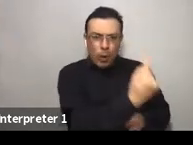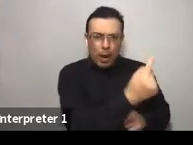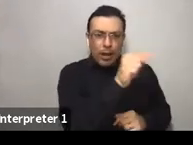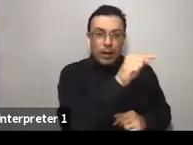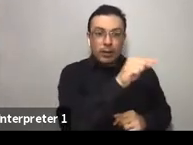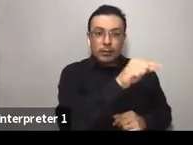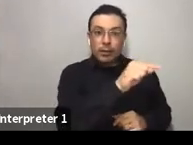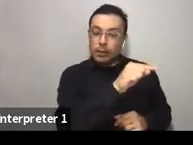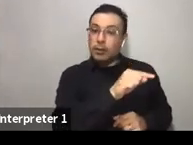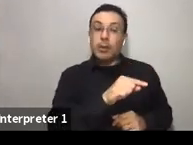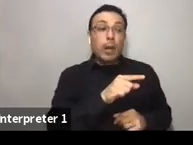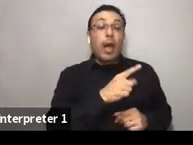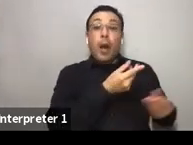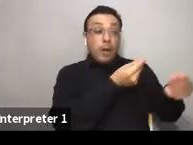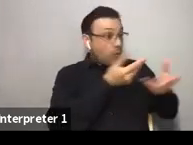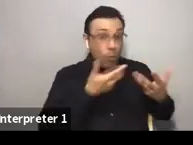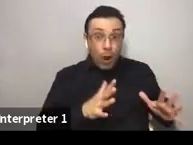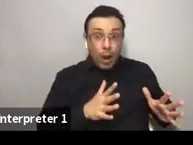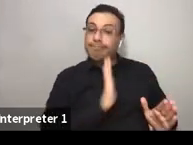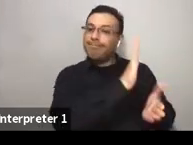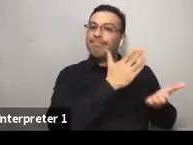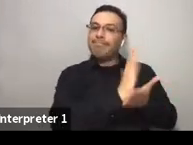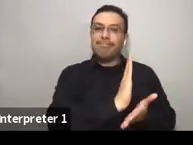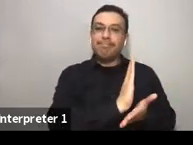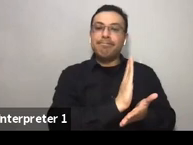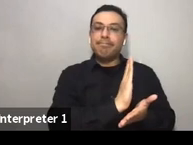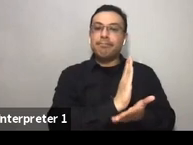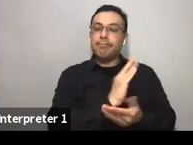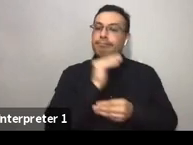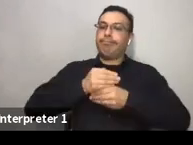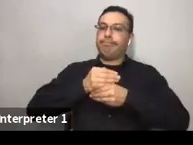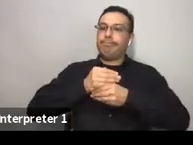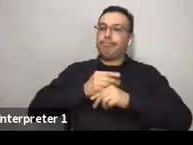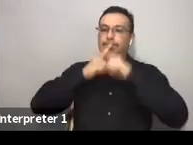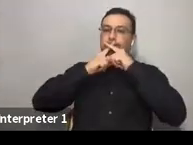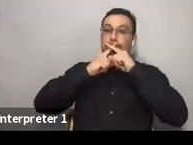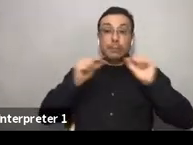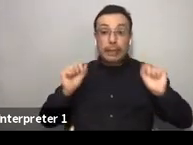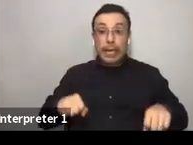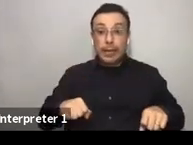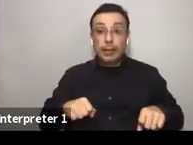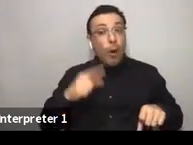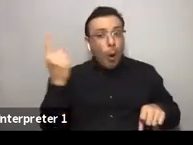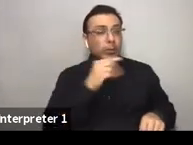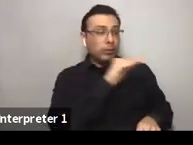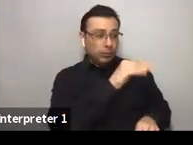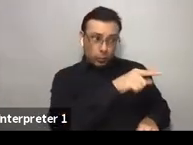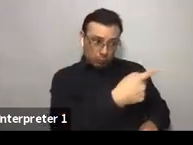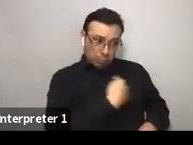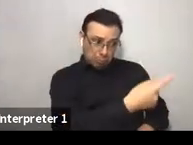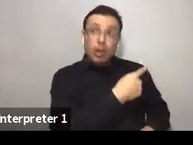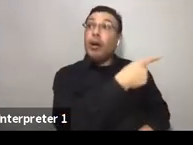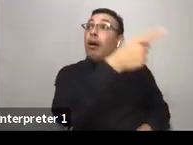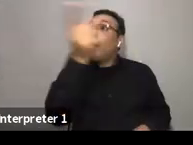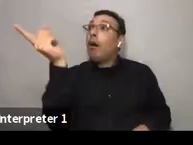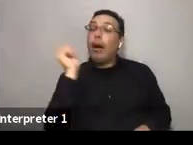right. Be very careful to remind survivors that they have a choice about what information they share with you. There